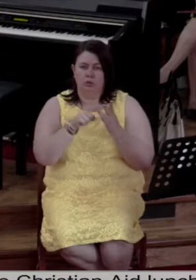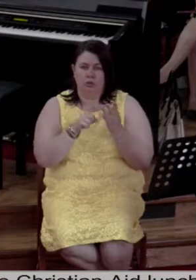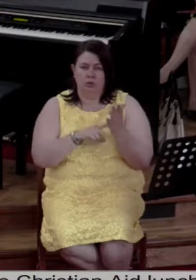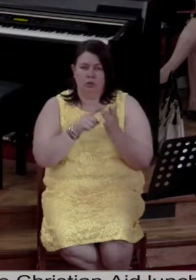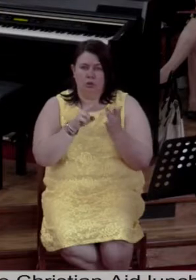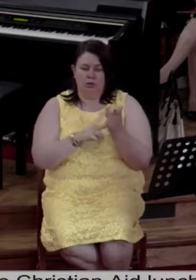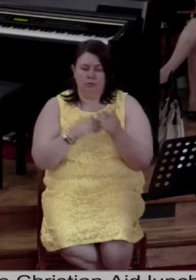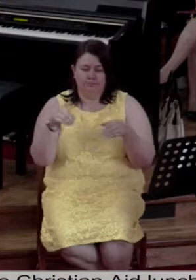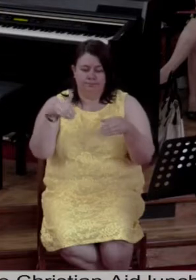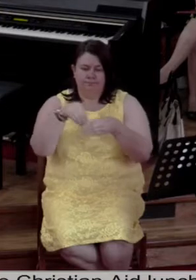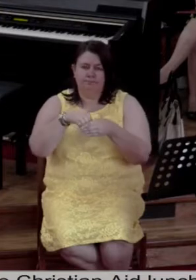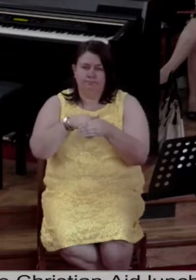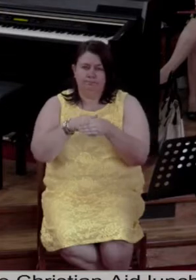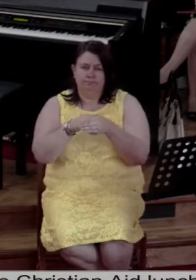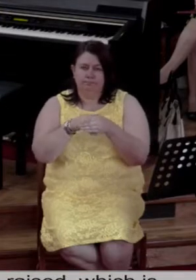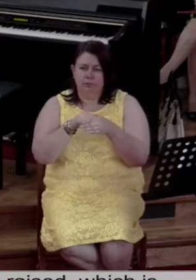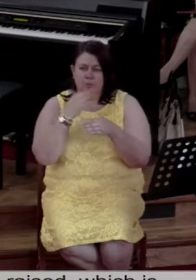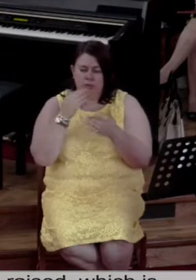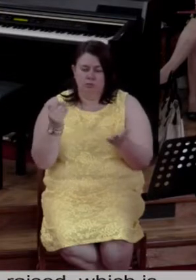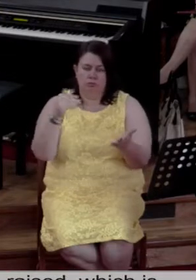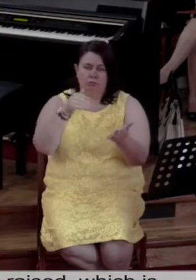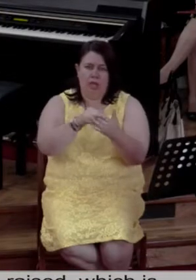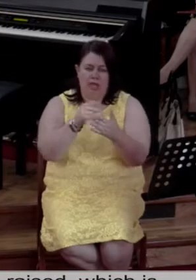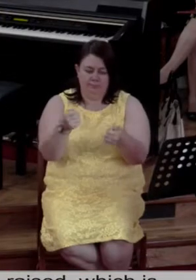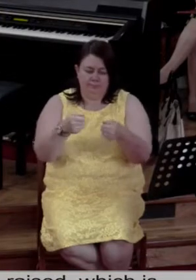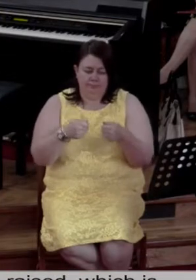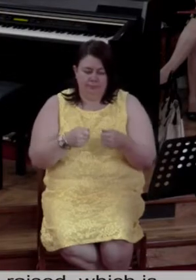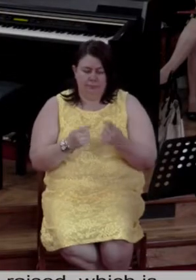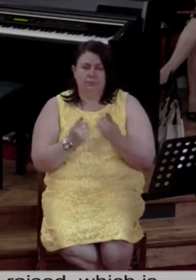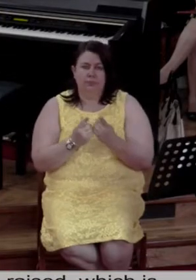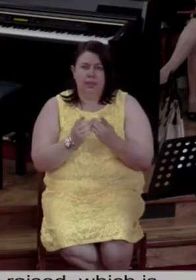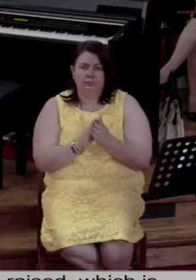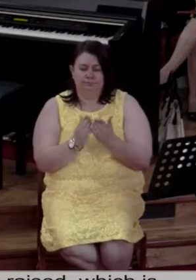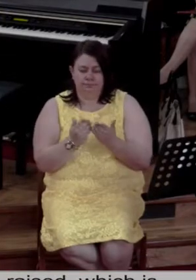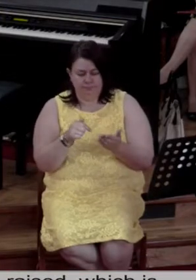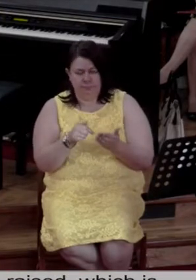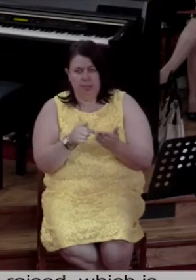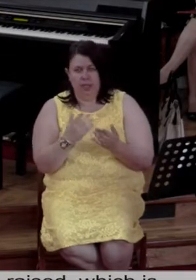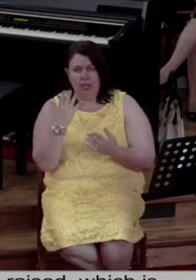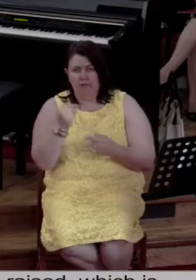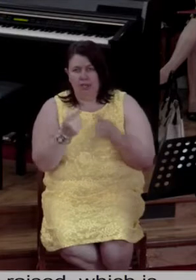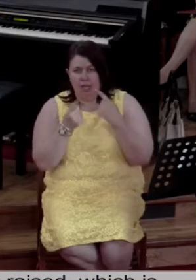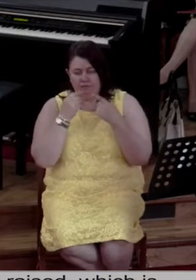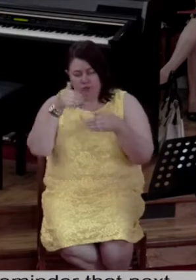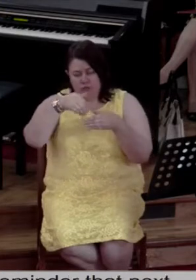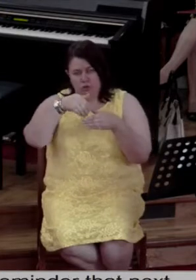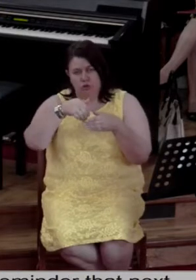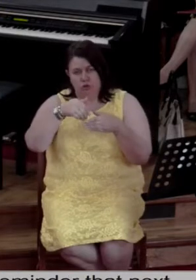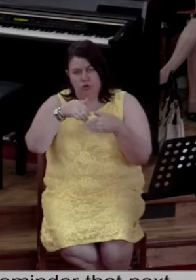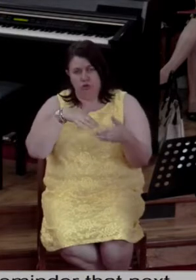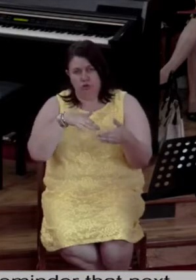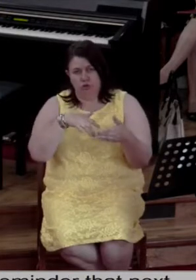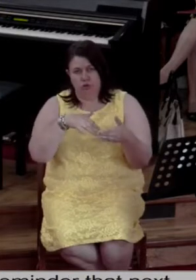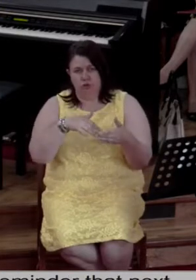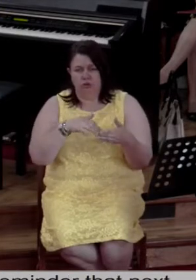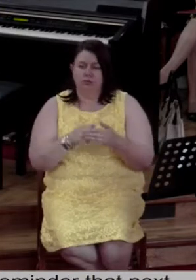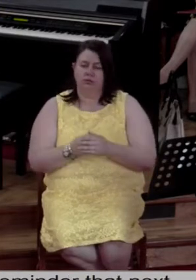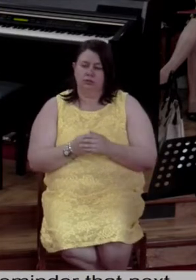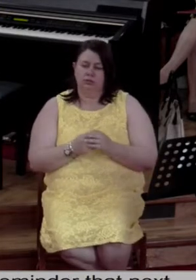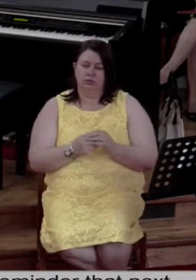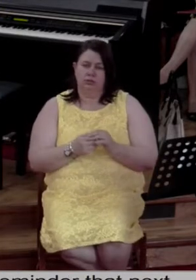all have received one of these this morning as you came in. You'll get a wee chance when you go home to look at it, I hope, and also to use